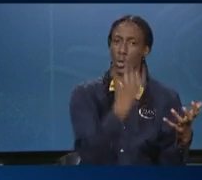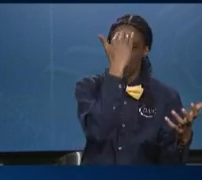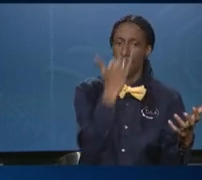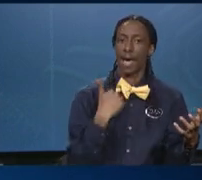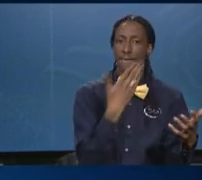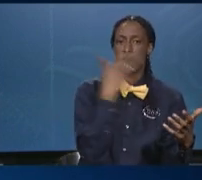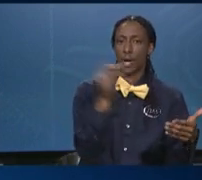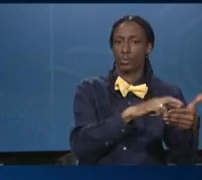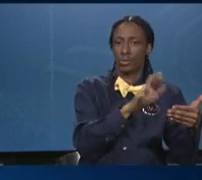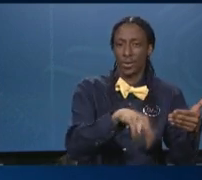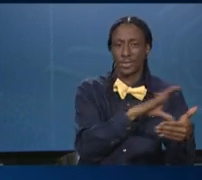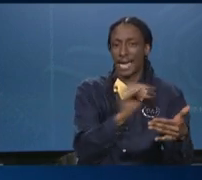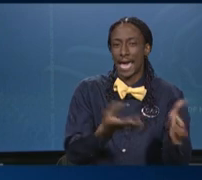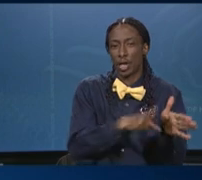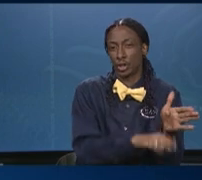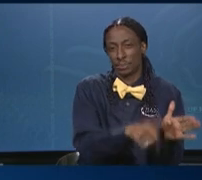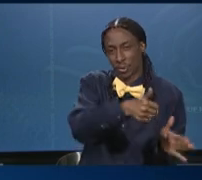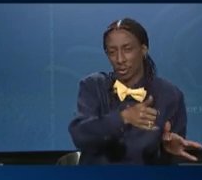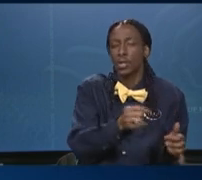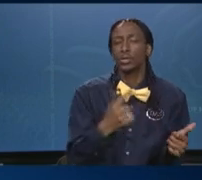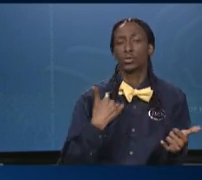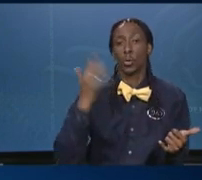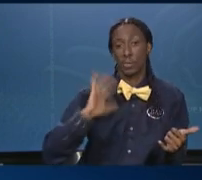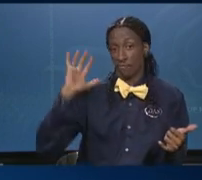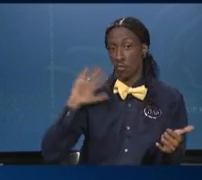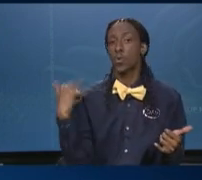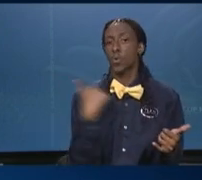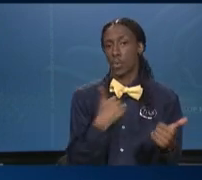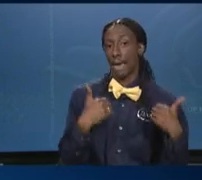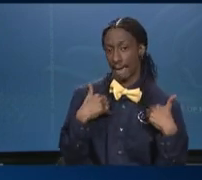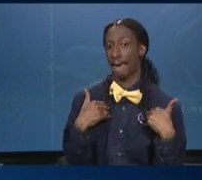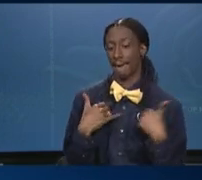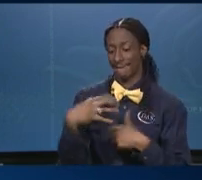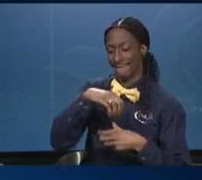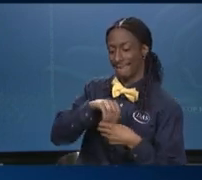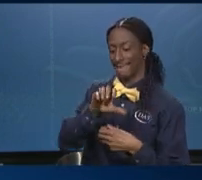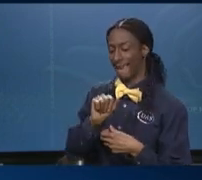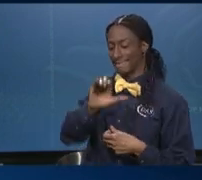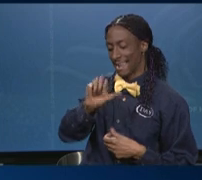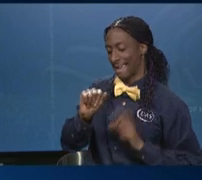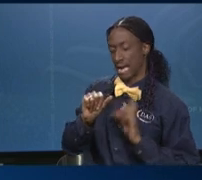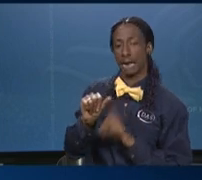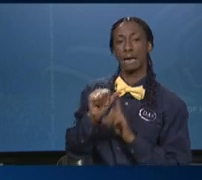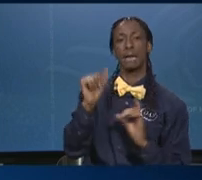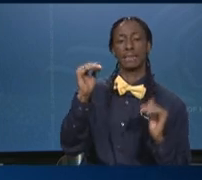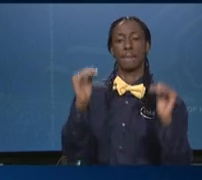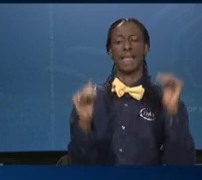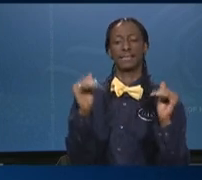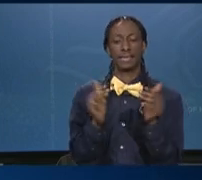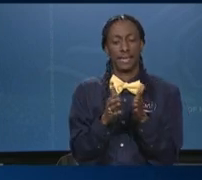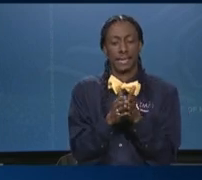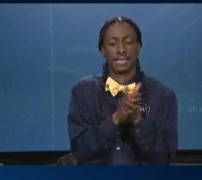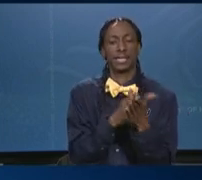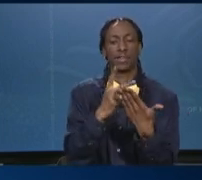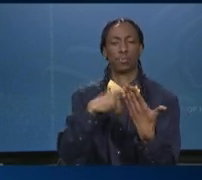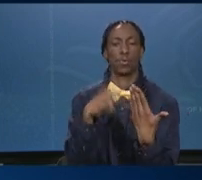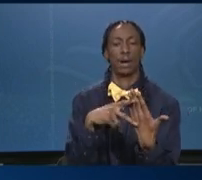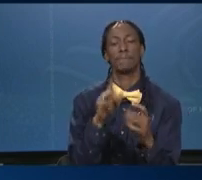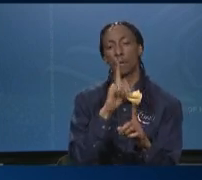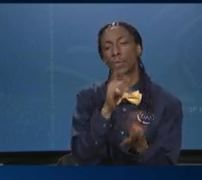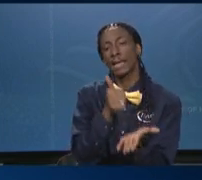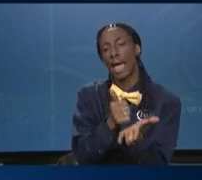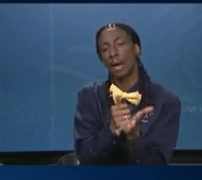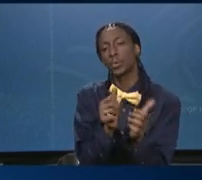are less expensive. And so we had at that time with the Affordable Care Act, the balancing incentive program that really helped with